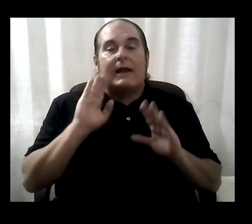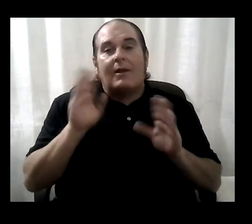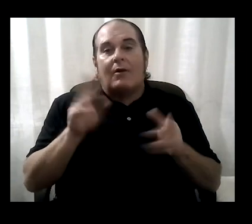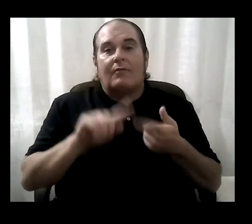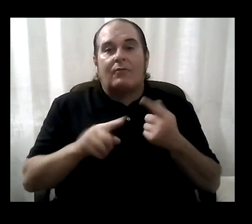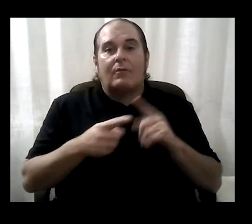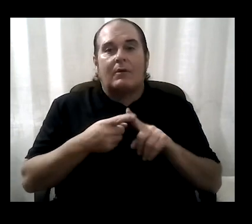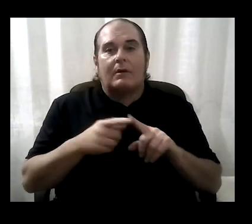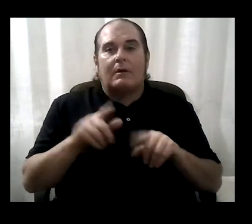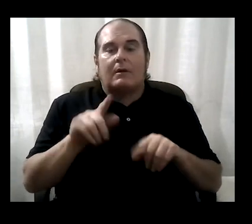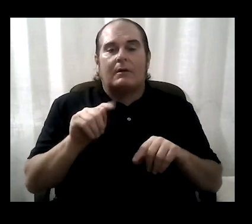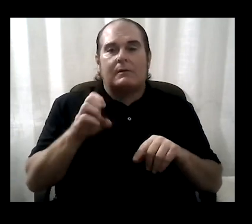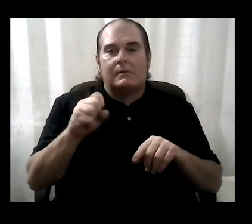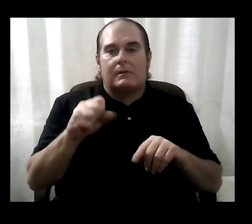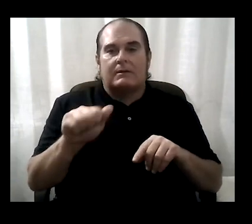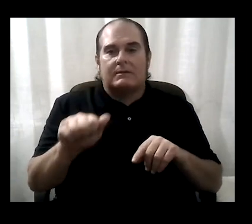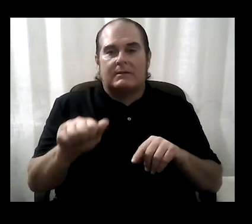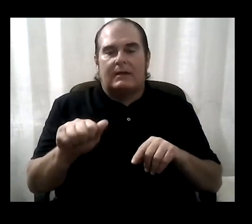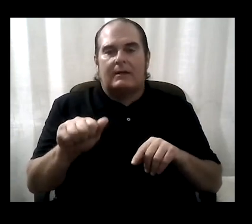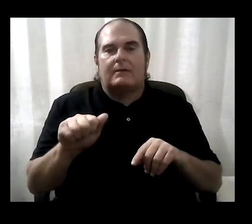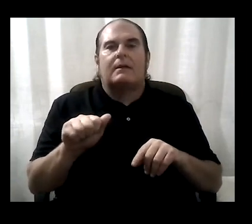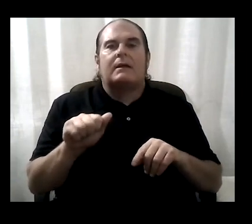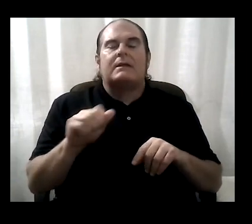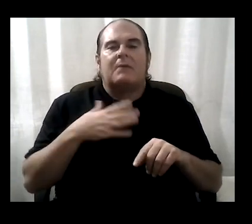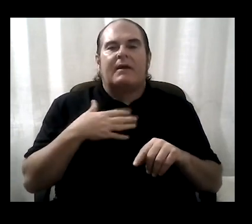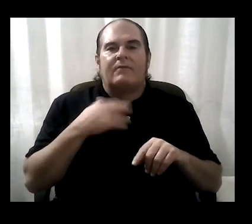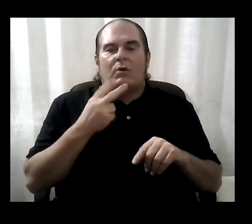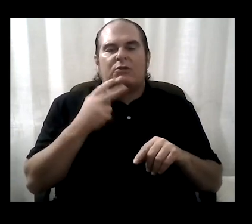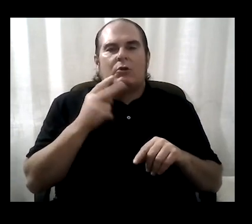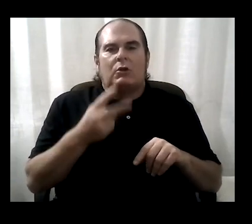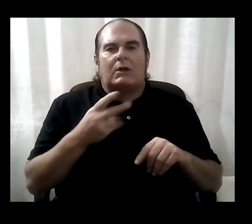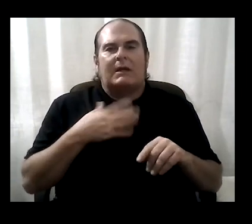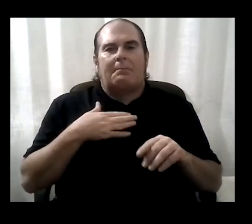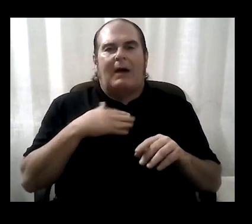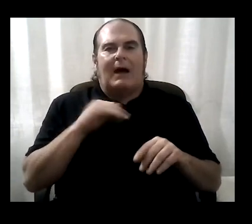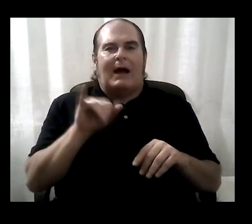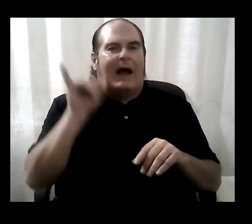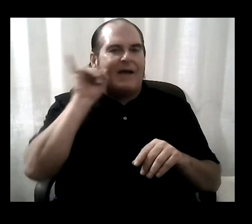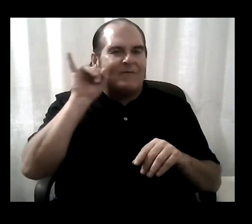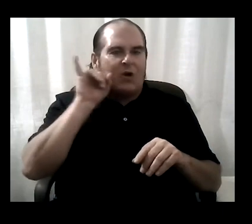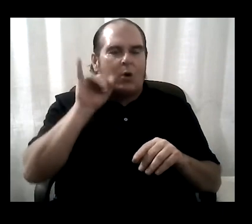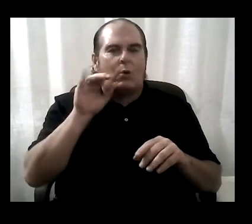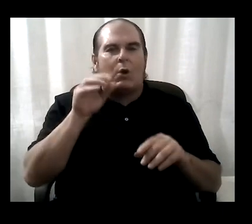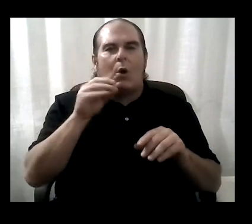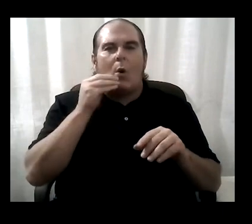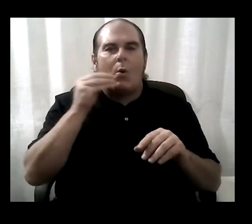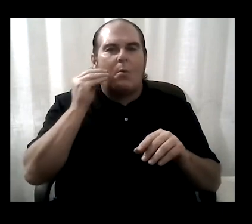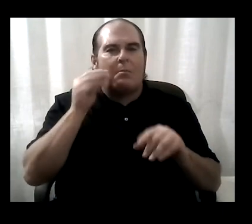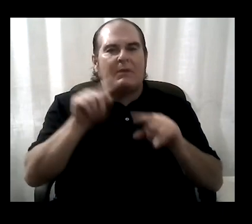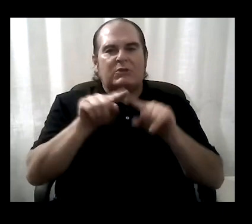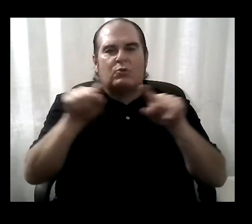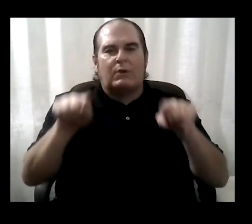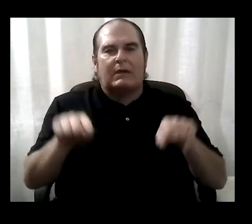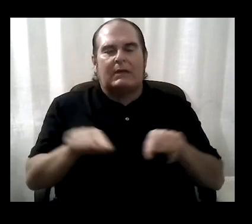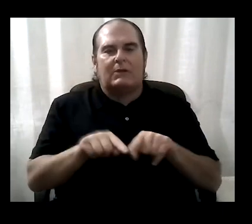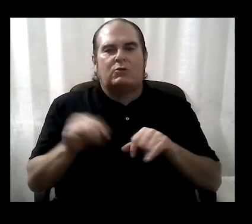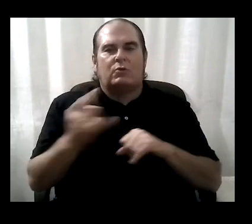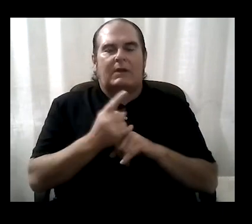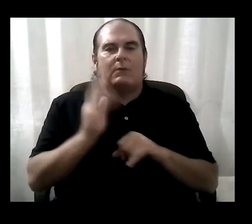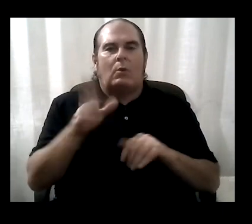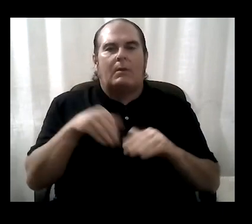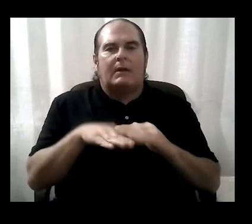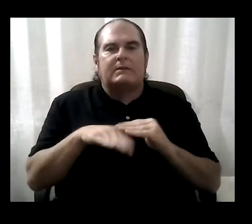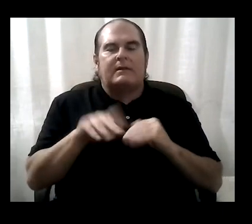Hello friends, this is Tessa's voice here, and we are looking at my iPhone home screen because today we're going to access